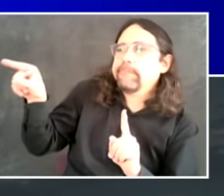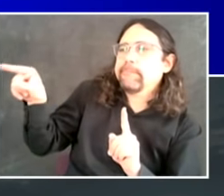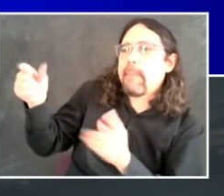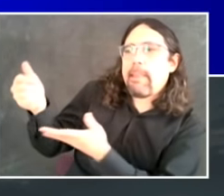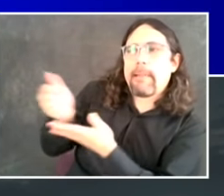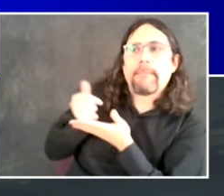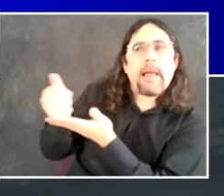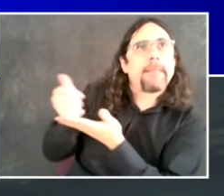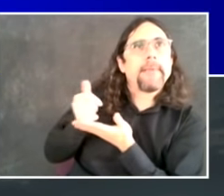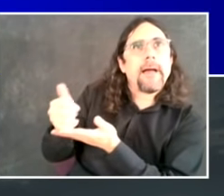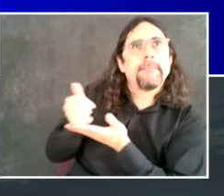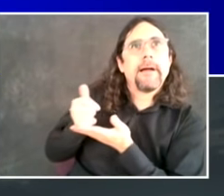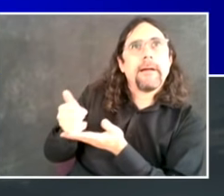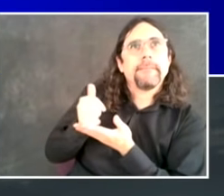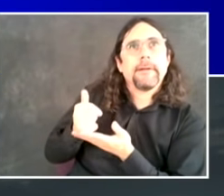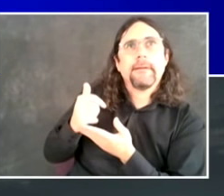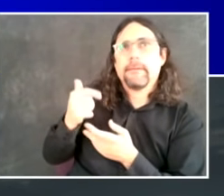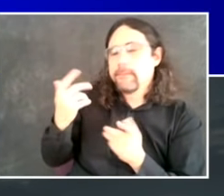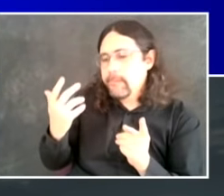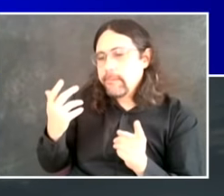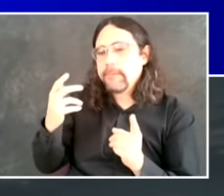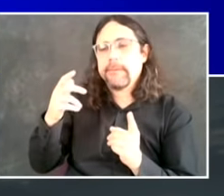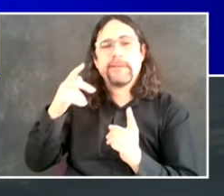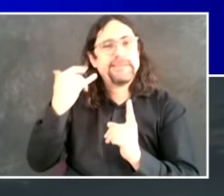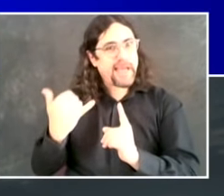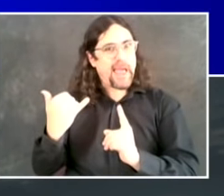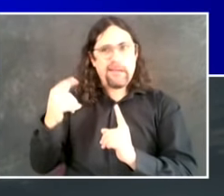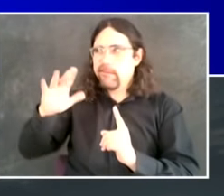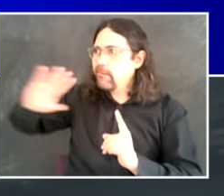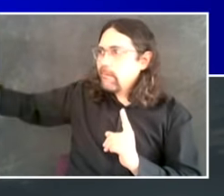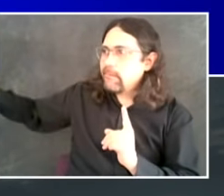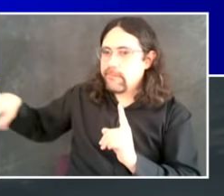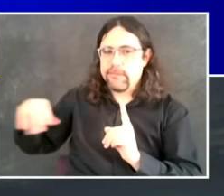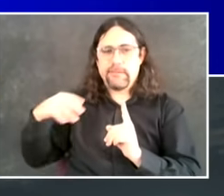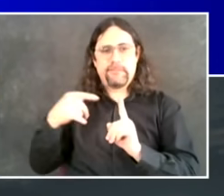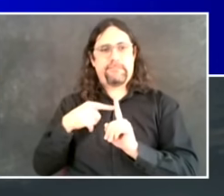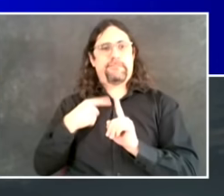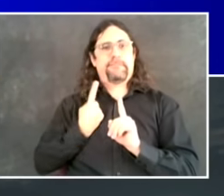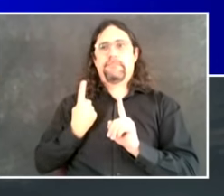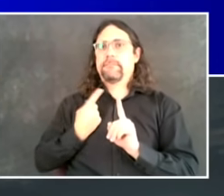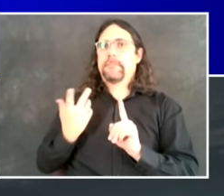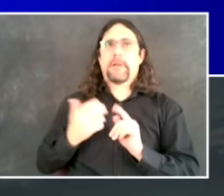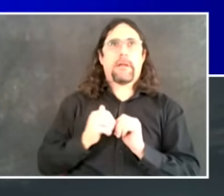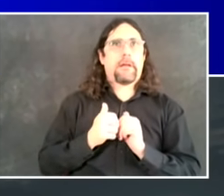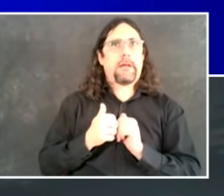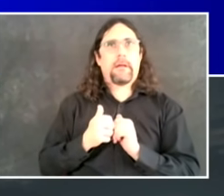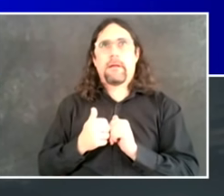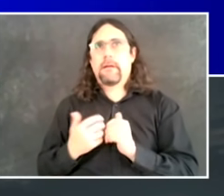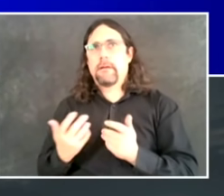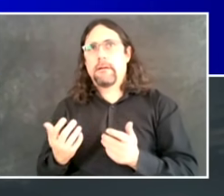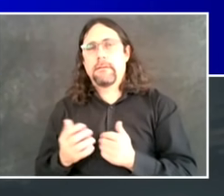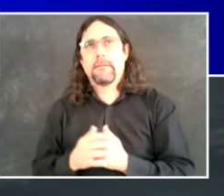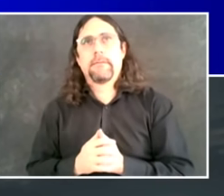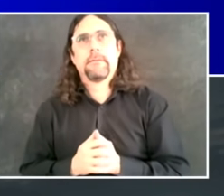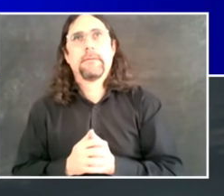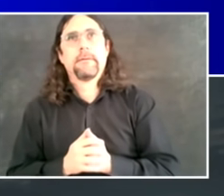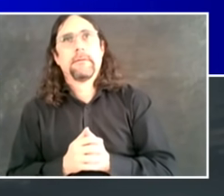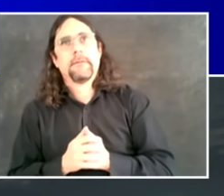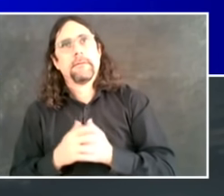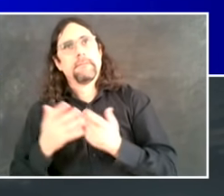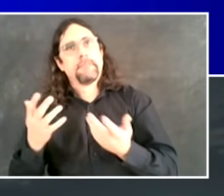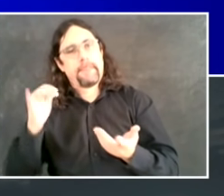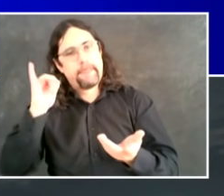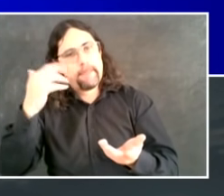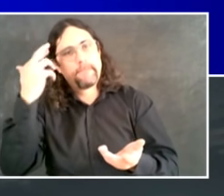now. So we made it our business to do a massive food delivery effort for those who are most vulnerable. And